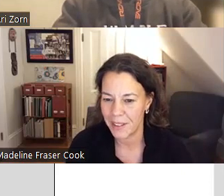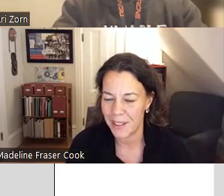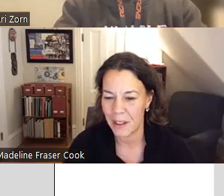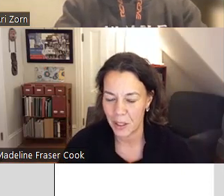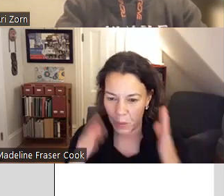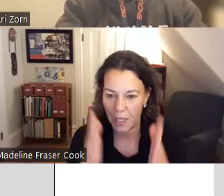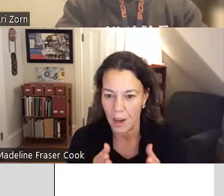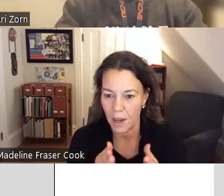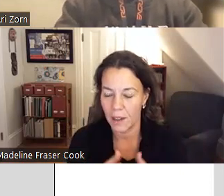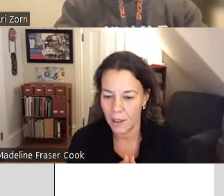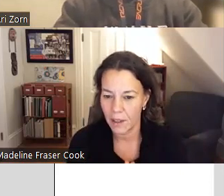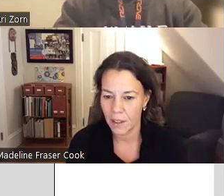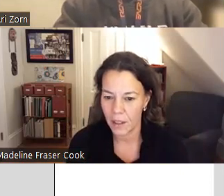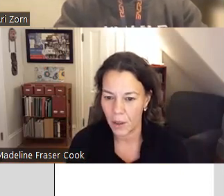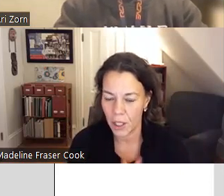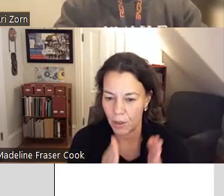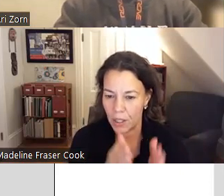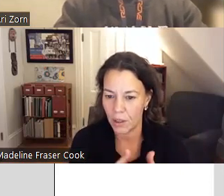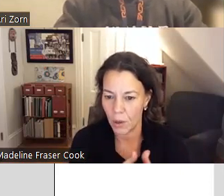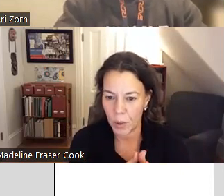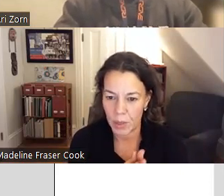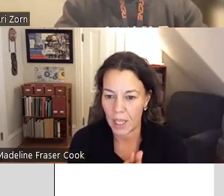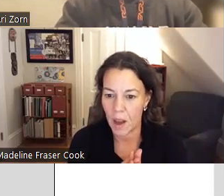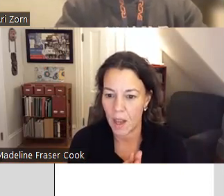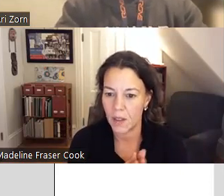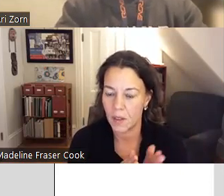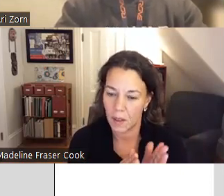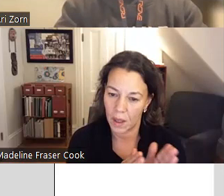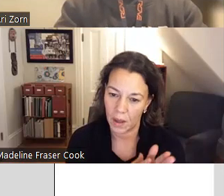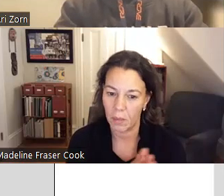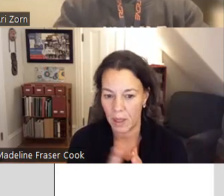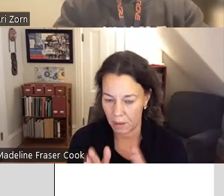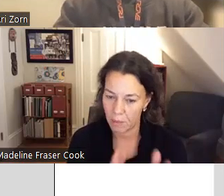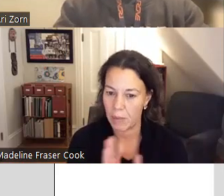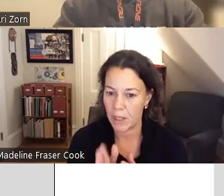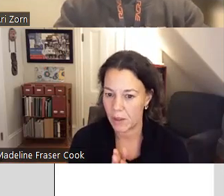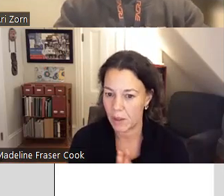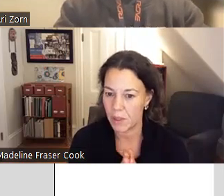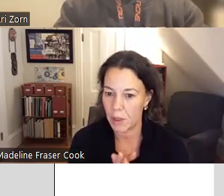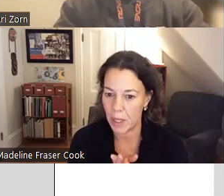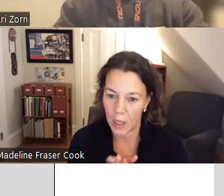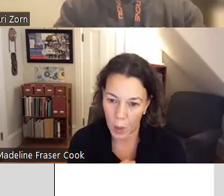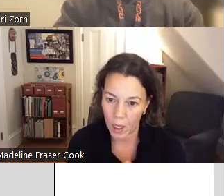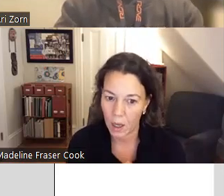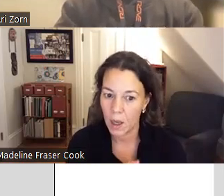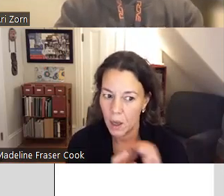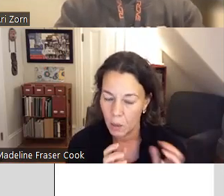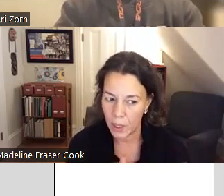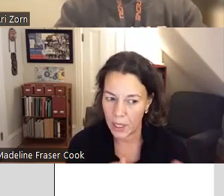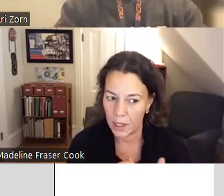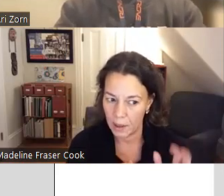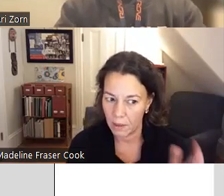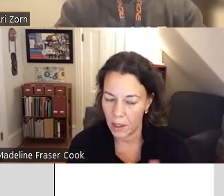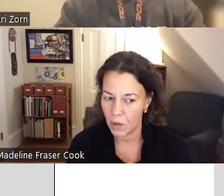de ça tout as long as we peut-être are et queuing tout to the pendant open que meeting nous laws, and maybe doing some subcommittee nous work, discuter sur